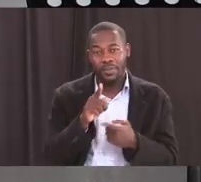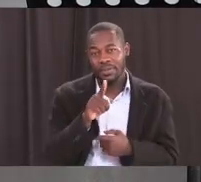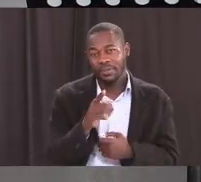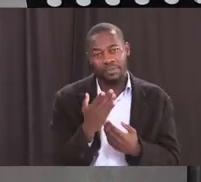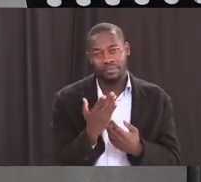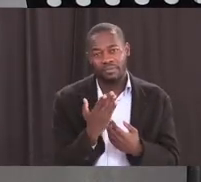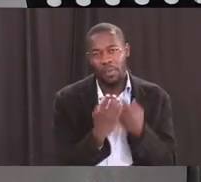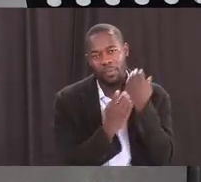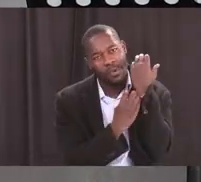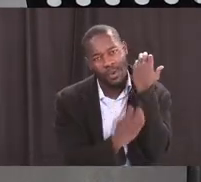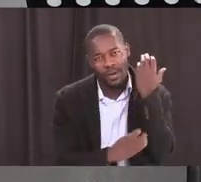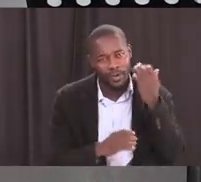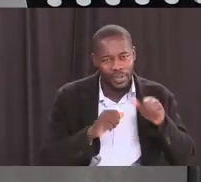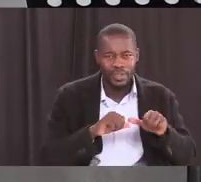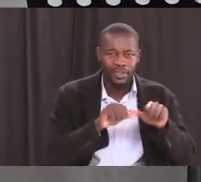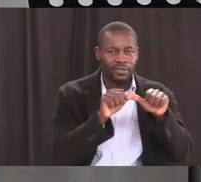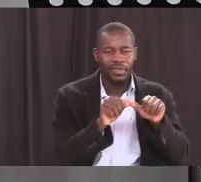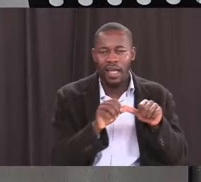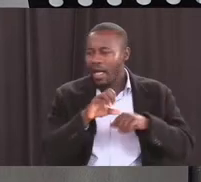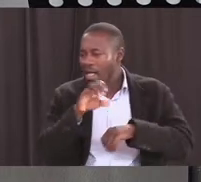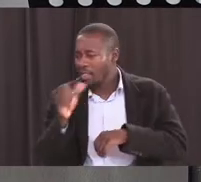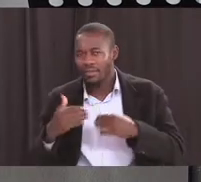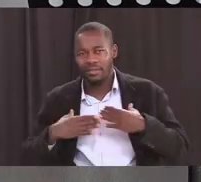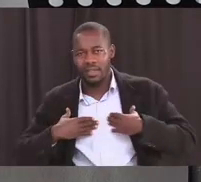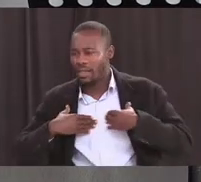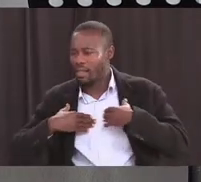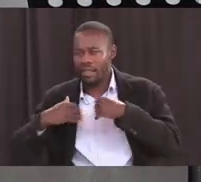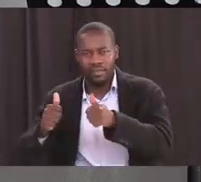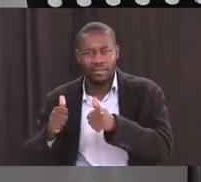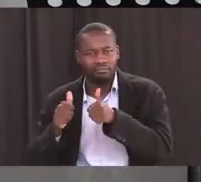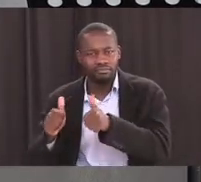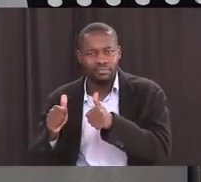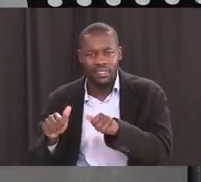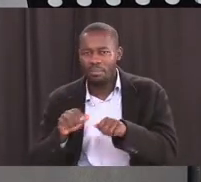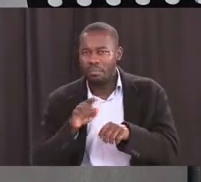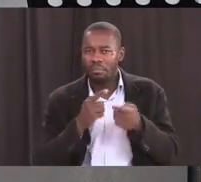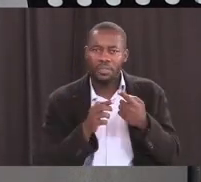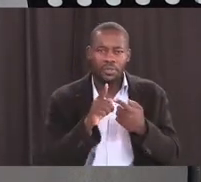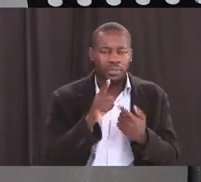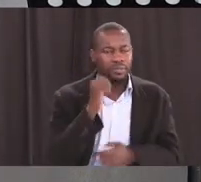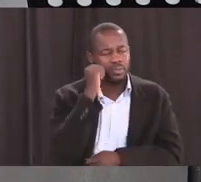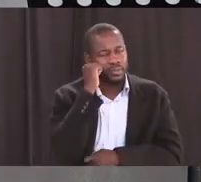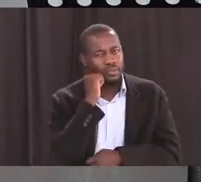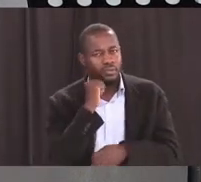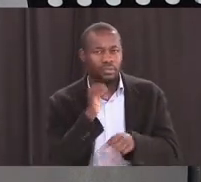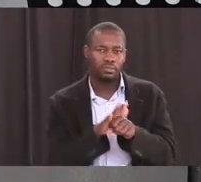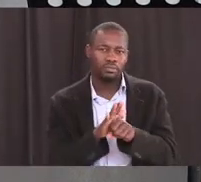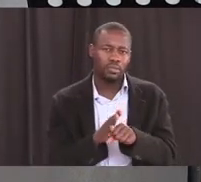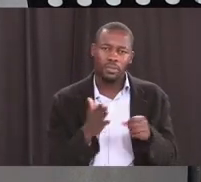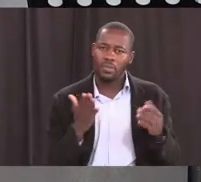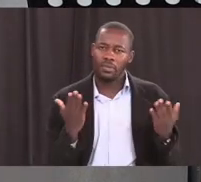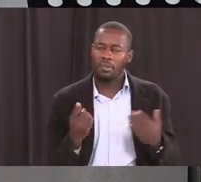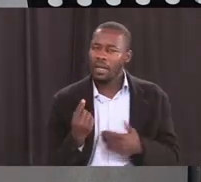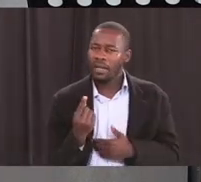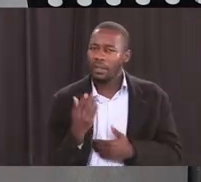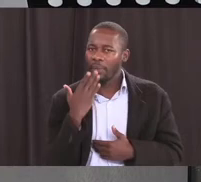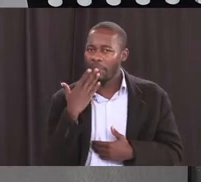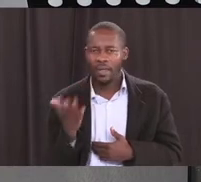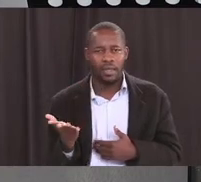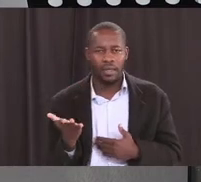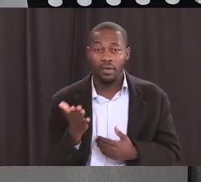in constant pain and sickness. The one we voted for is not being elected into office.